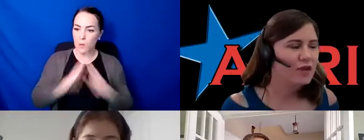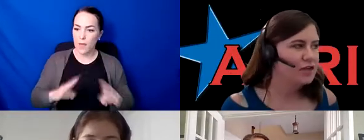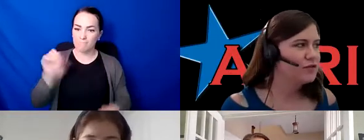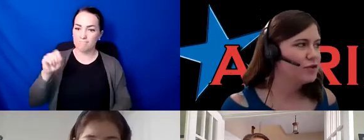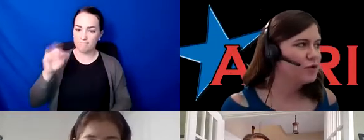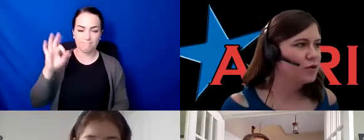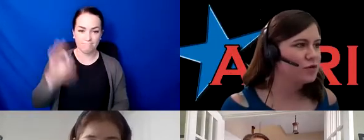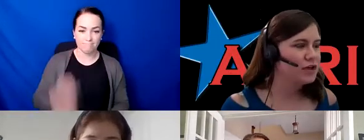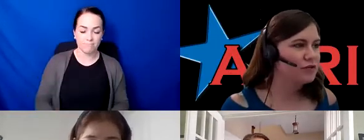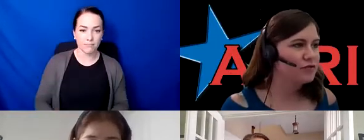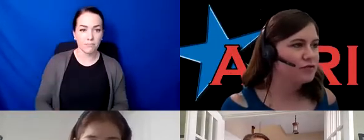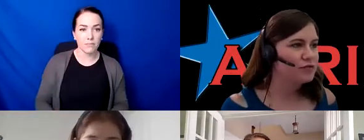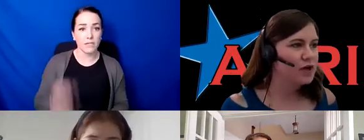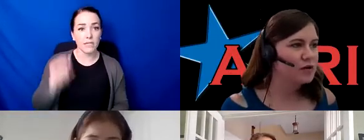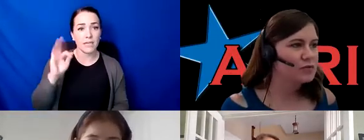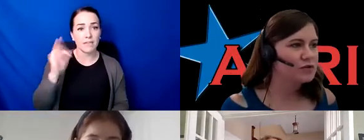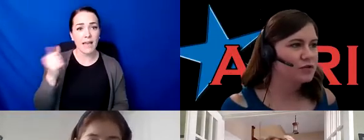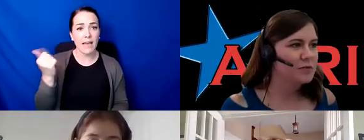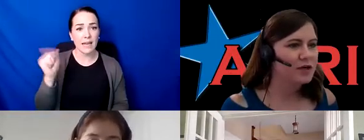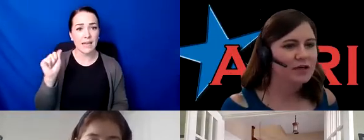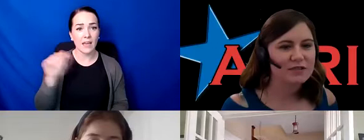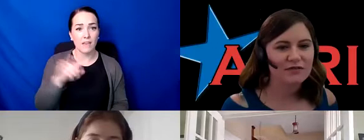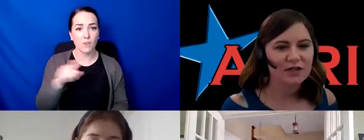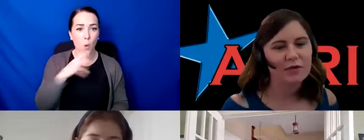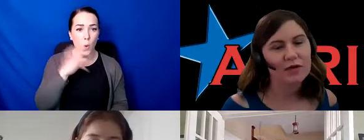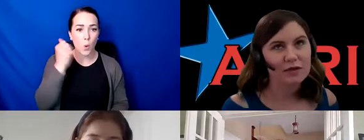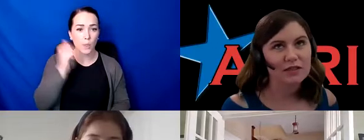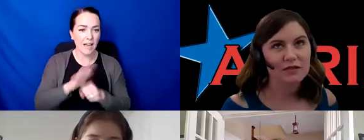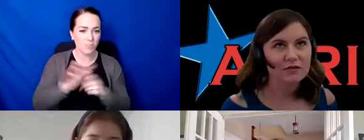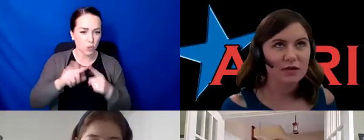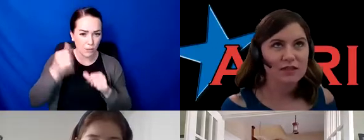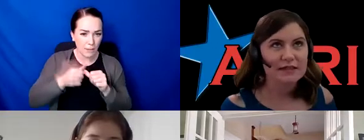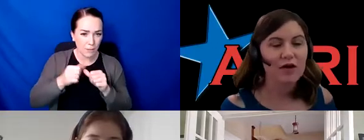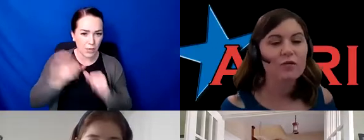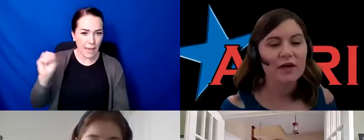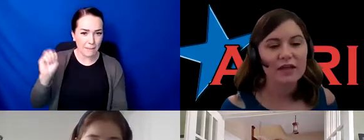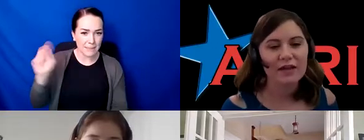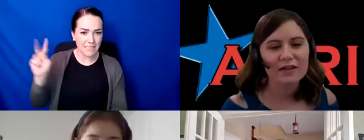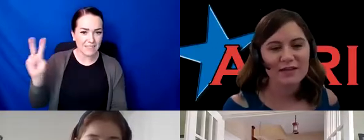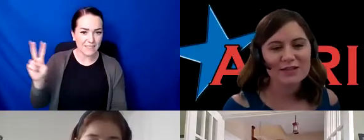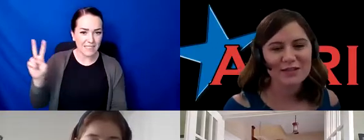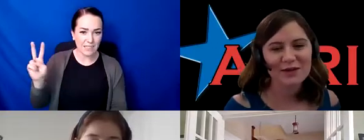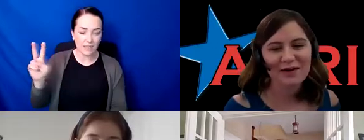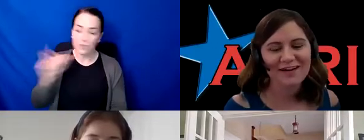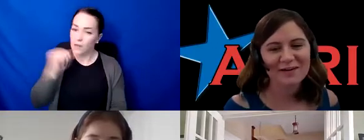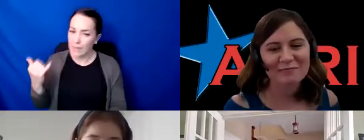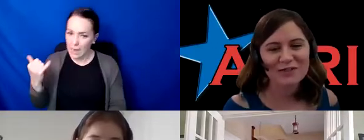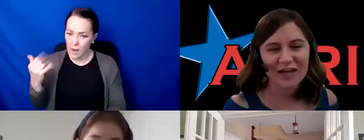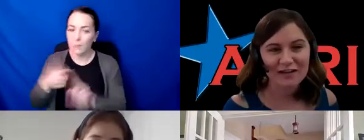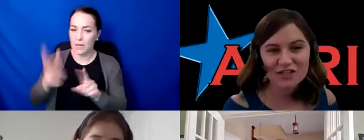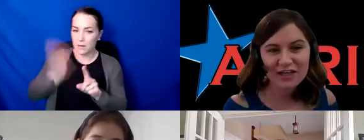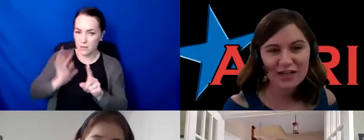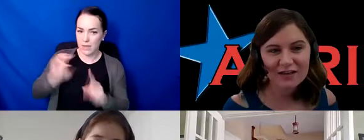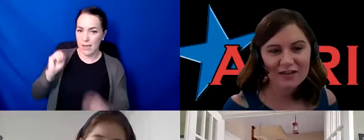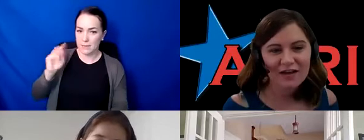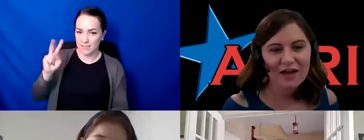If any of you are old enough to remember MTV when it wasn't what it is now, when they used to do